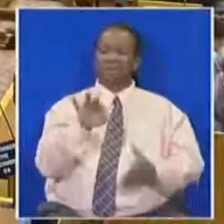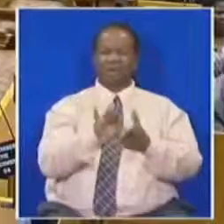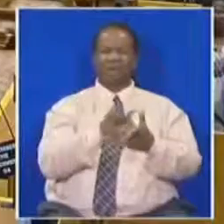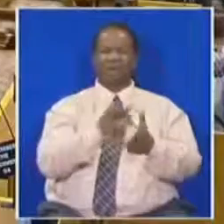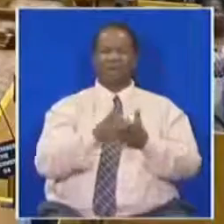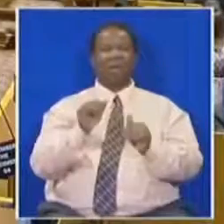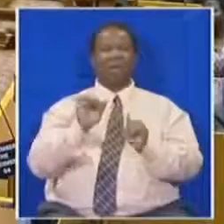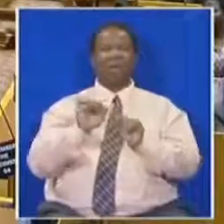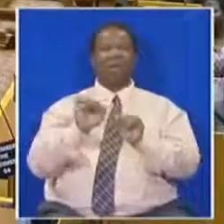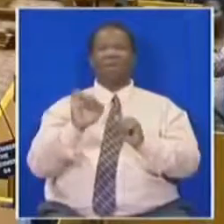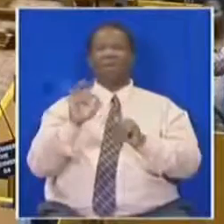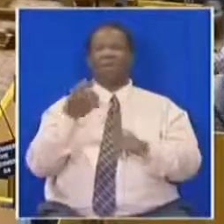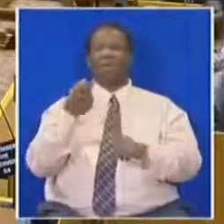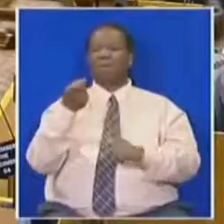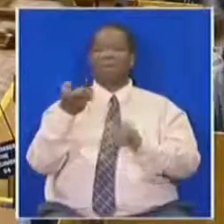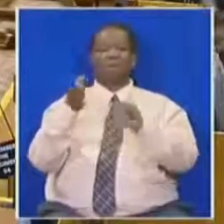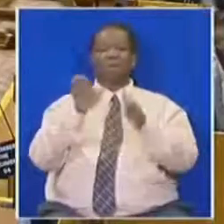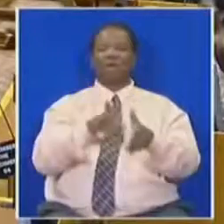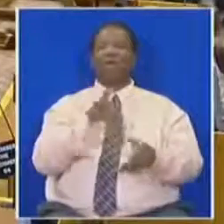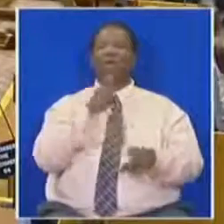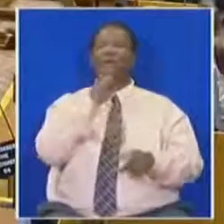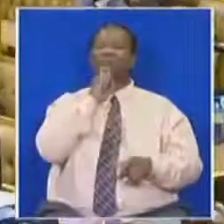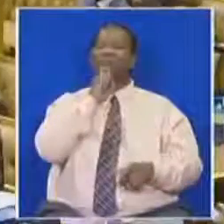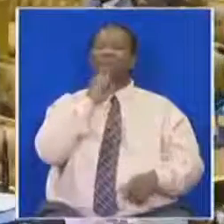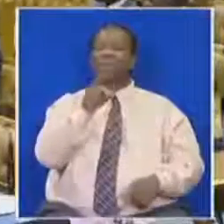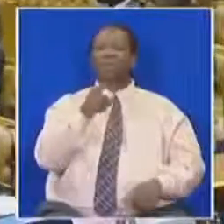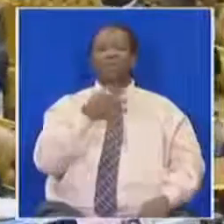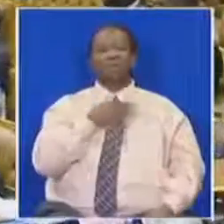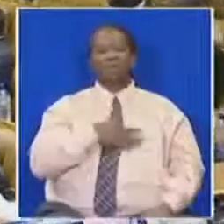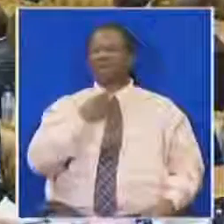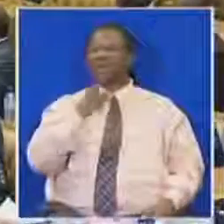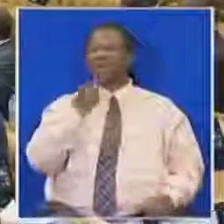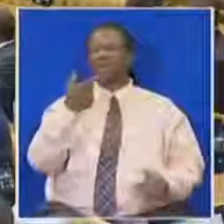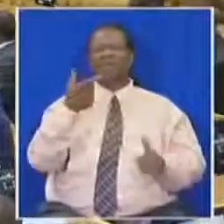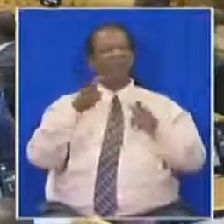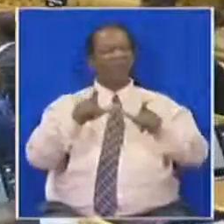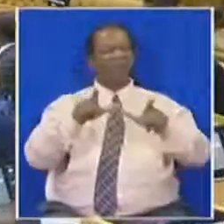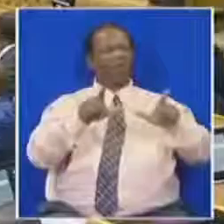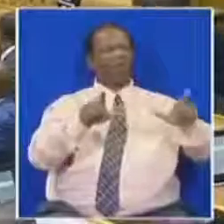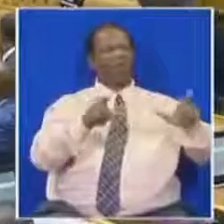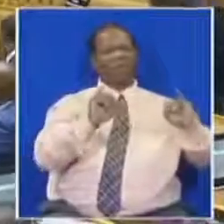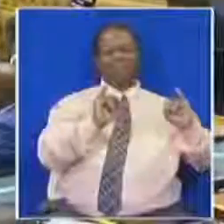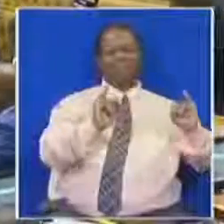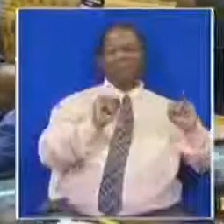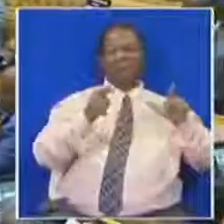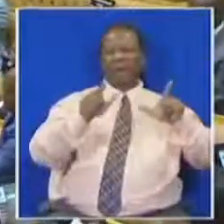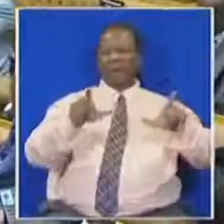cheap. You are very cheap. You are using the names of dead people for politics.